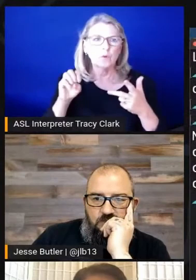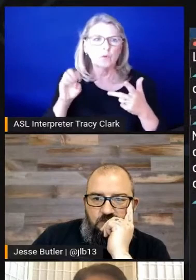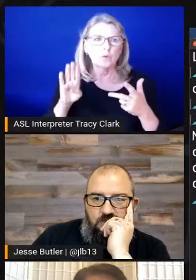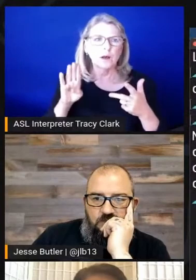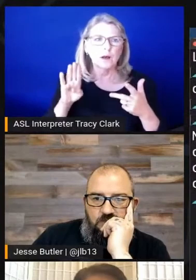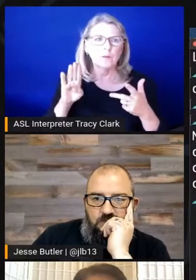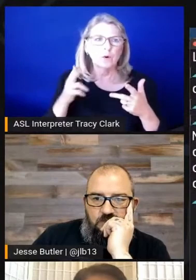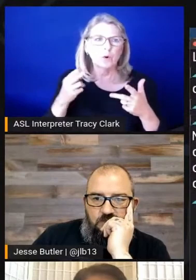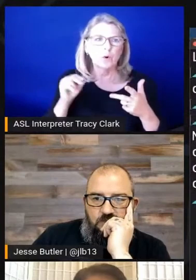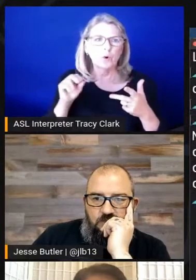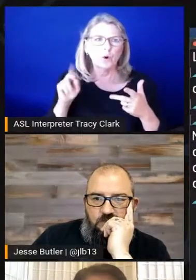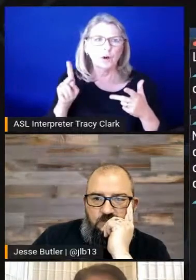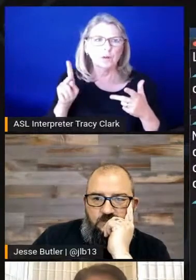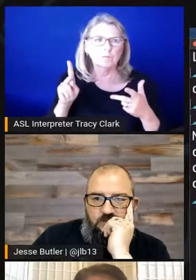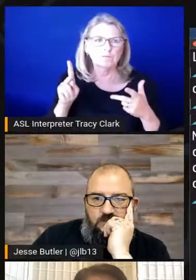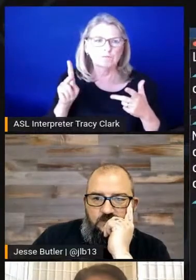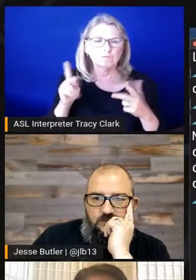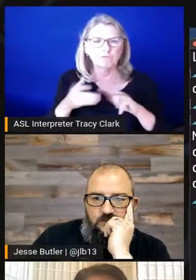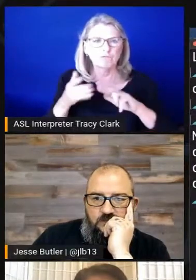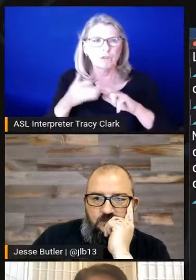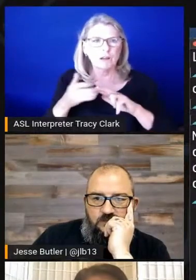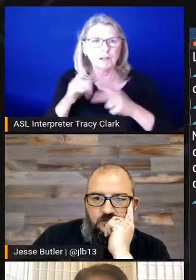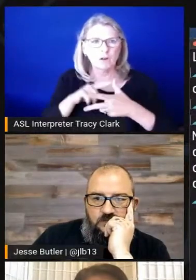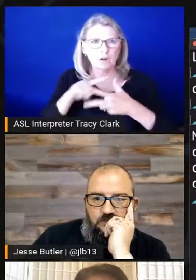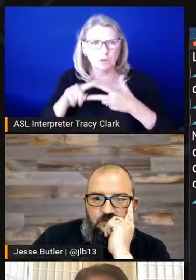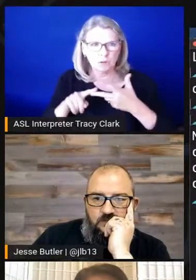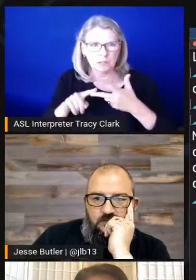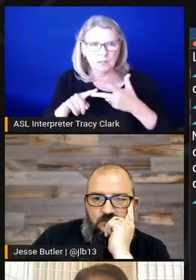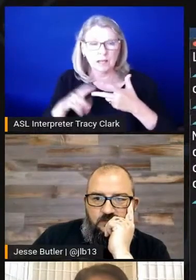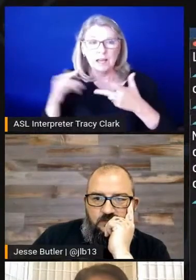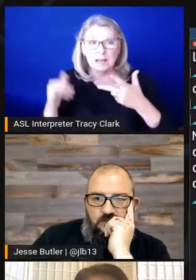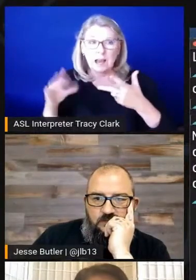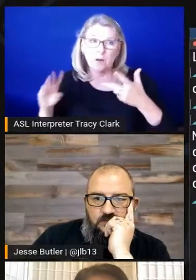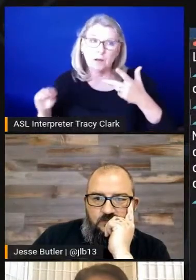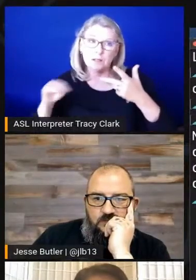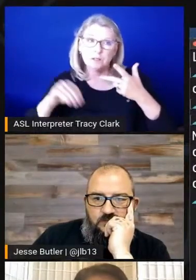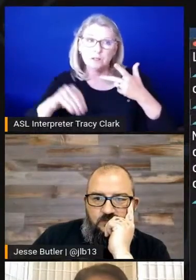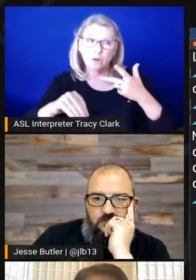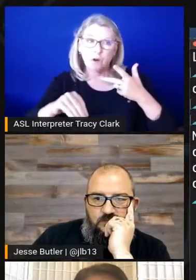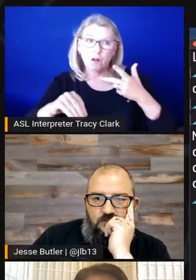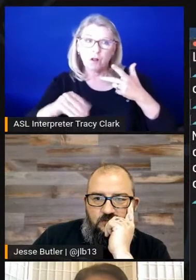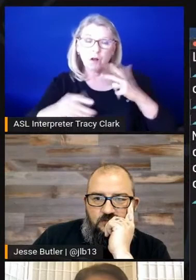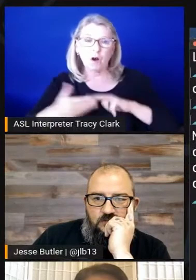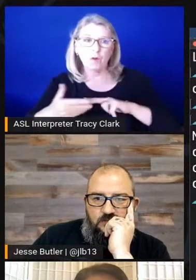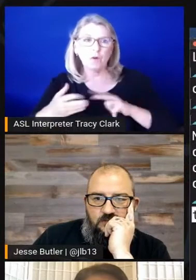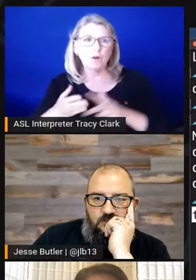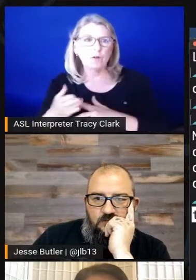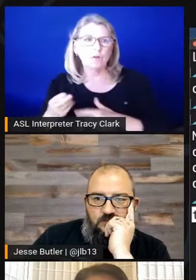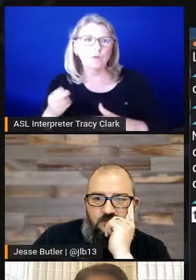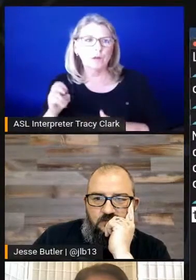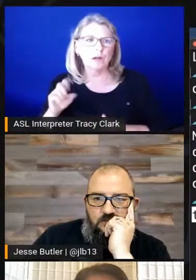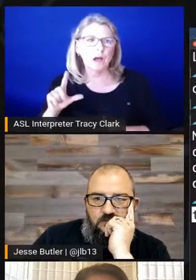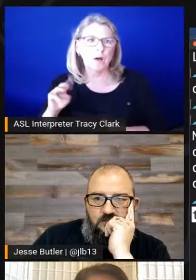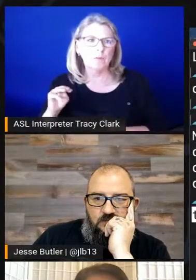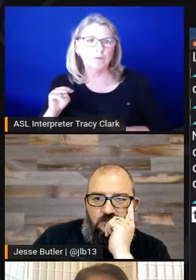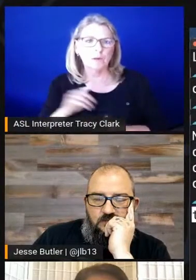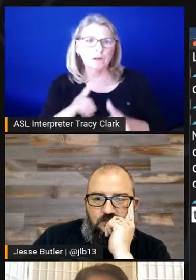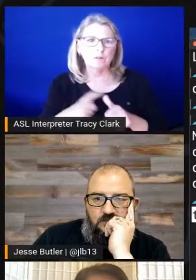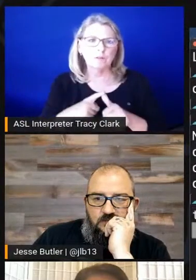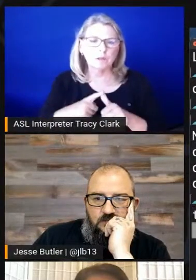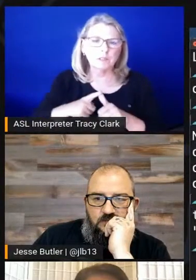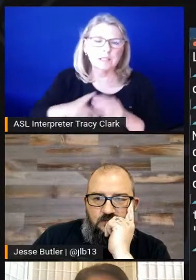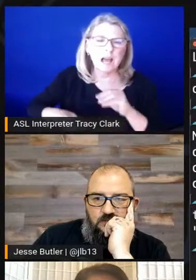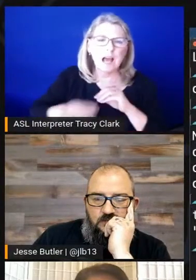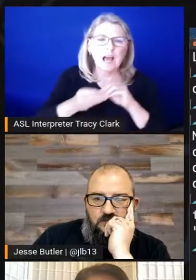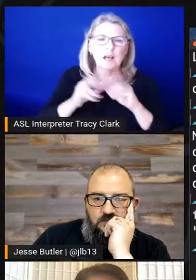we're going to want to install our operator through our Helm chart. And so first, we're going to want to add the repo in through